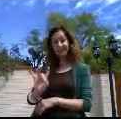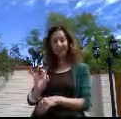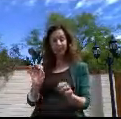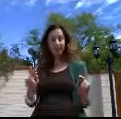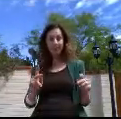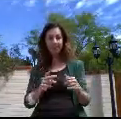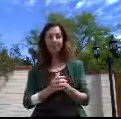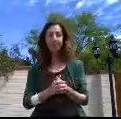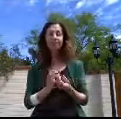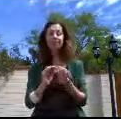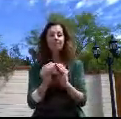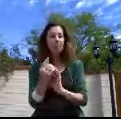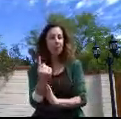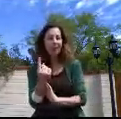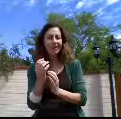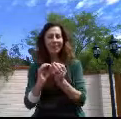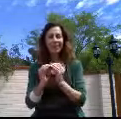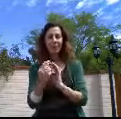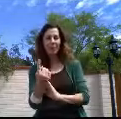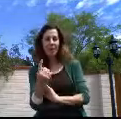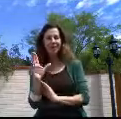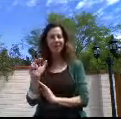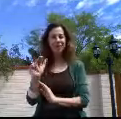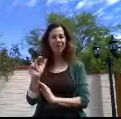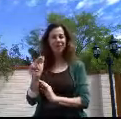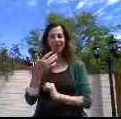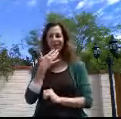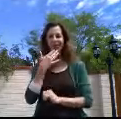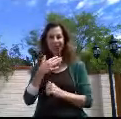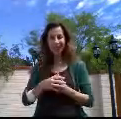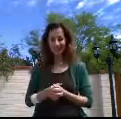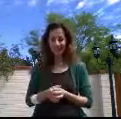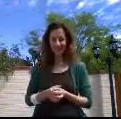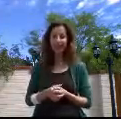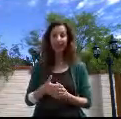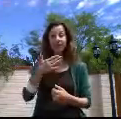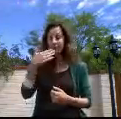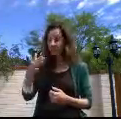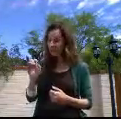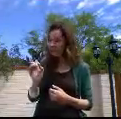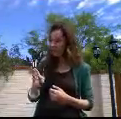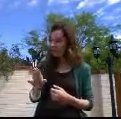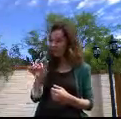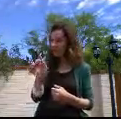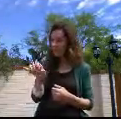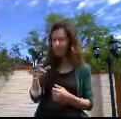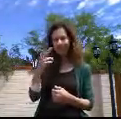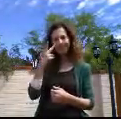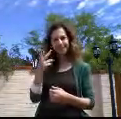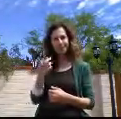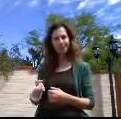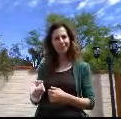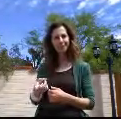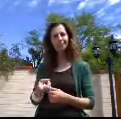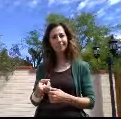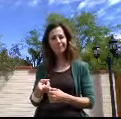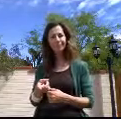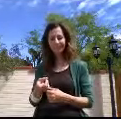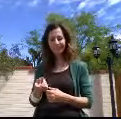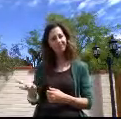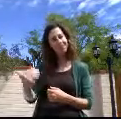old. All right, all right. Number one, U of A colors. Good job, Sassy. Look at